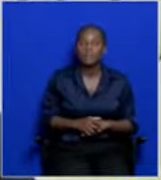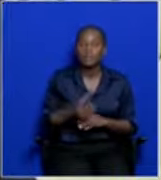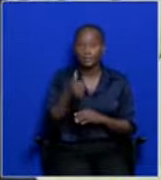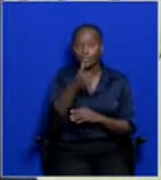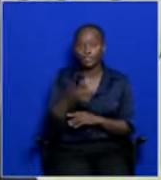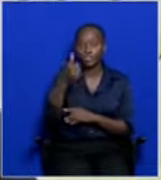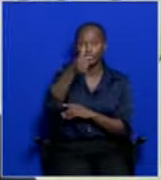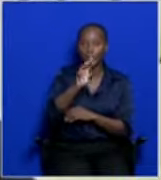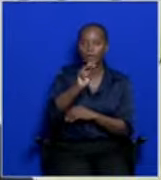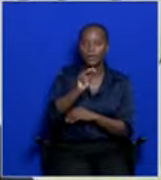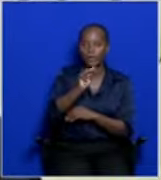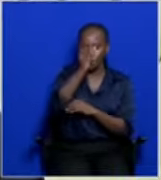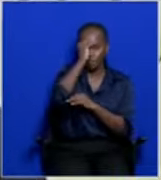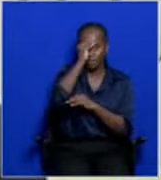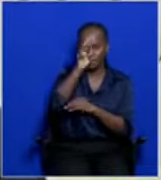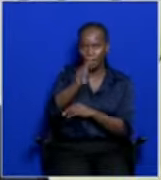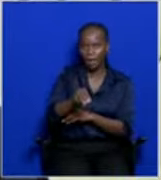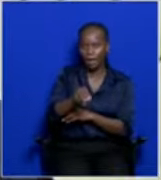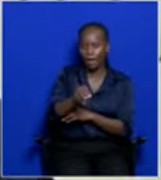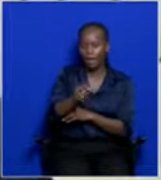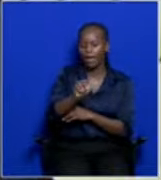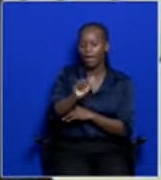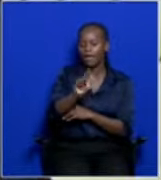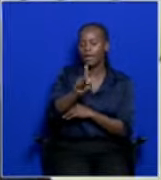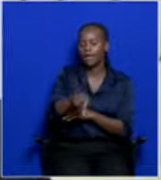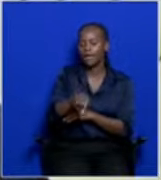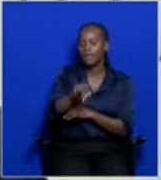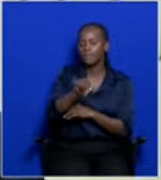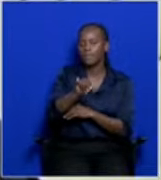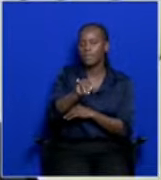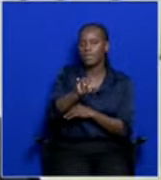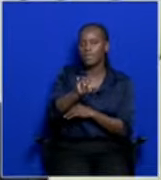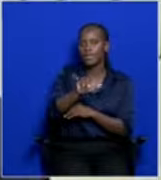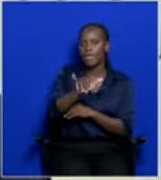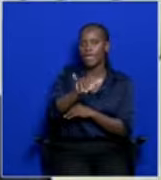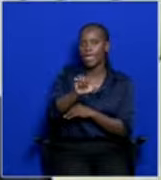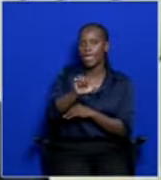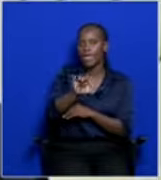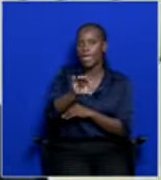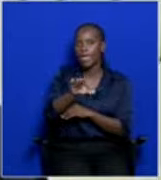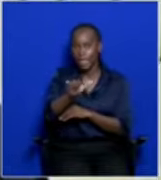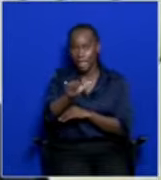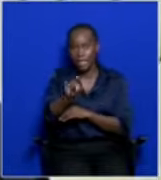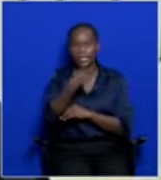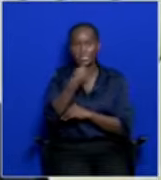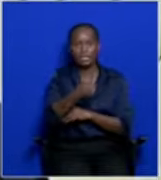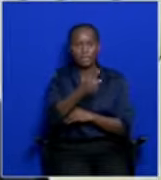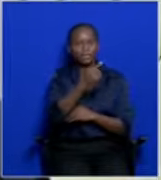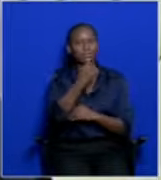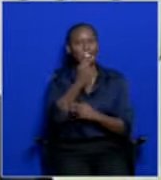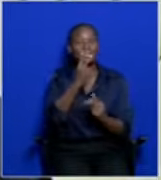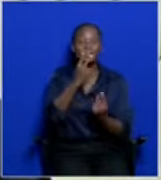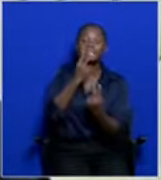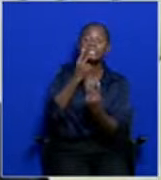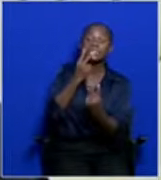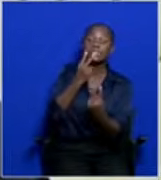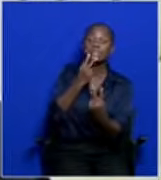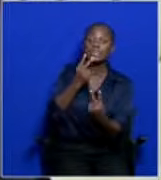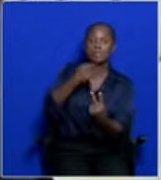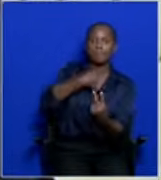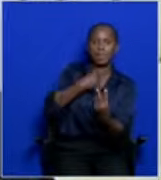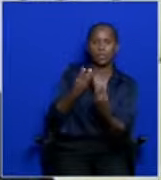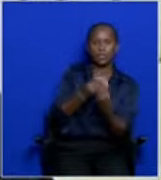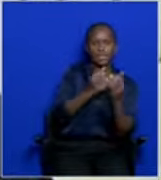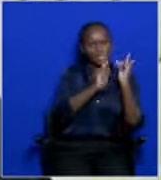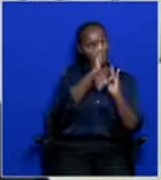had been seen with the city manager of Ekurhuleni. I categorically deny the allegation that I